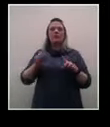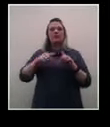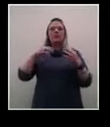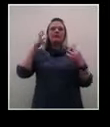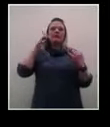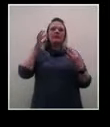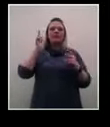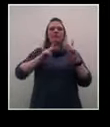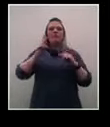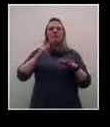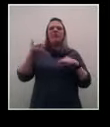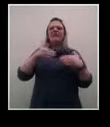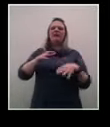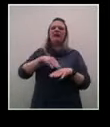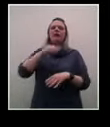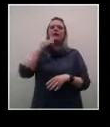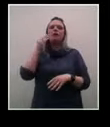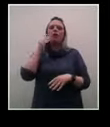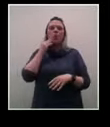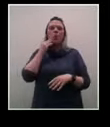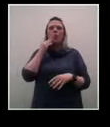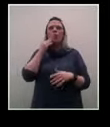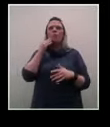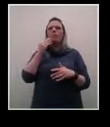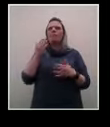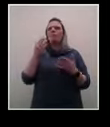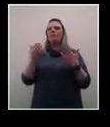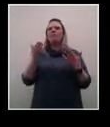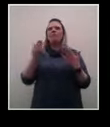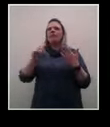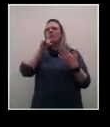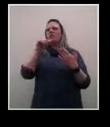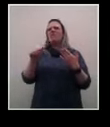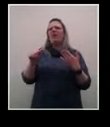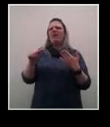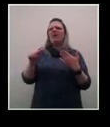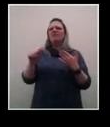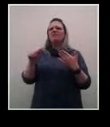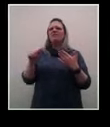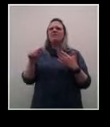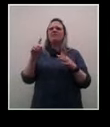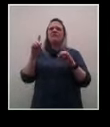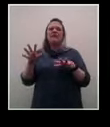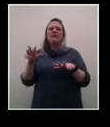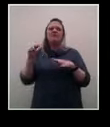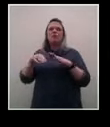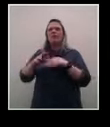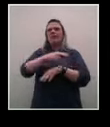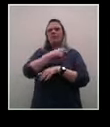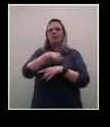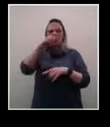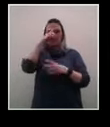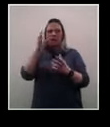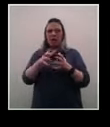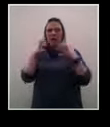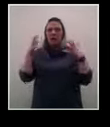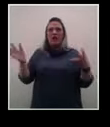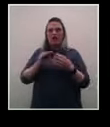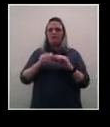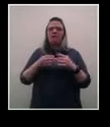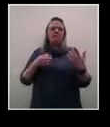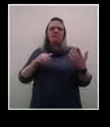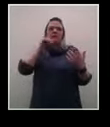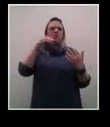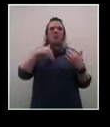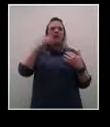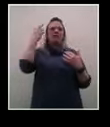at home who probably were not tested. I mean, do you think there are large numbers of those or not? I don't have a reason to